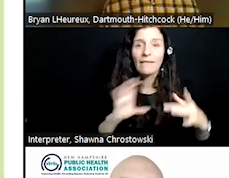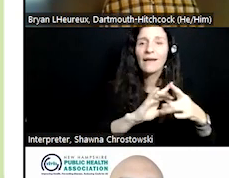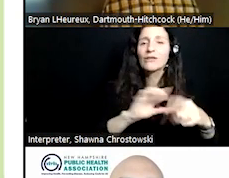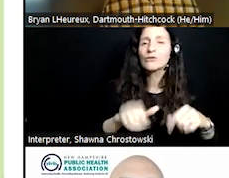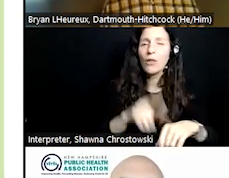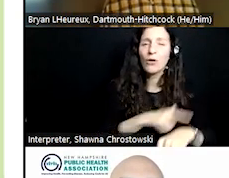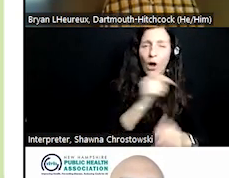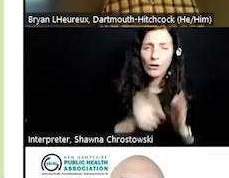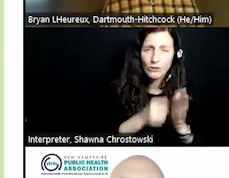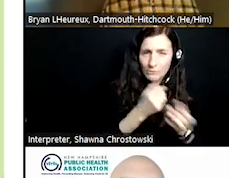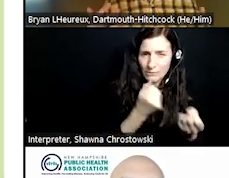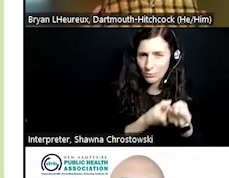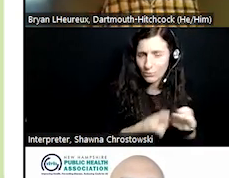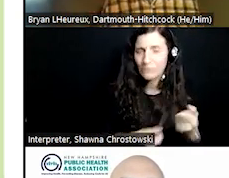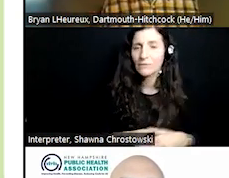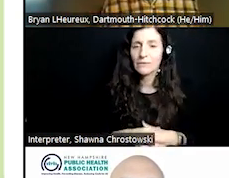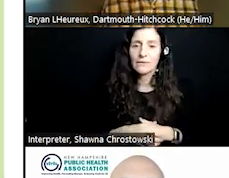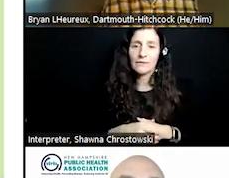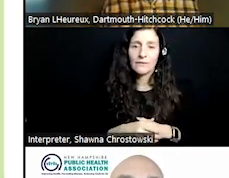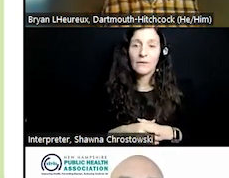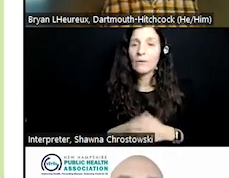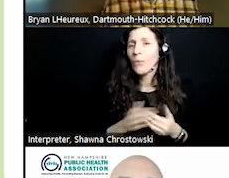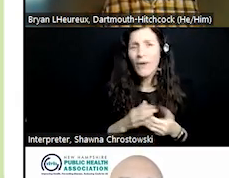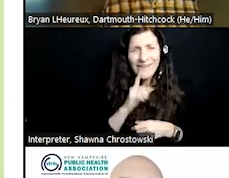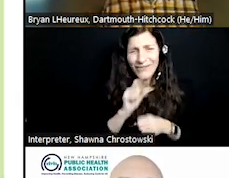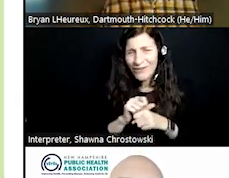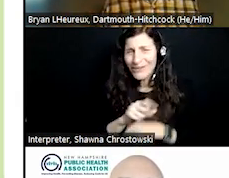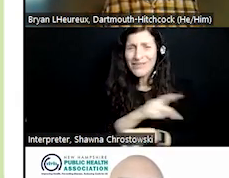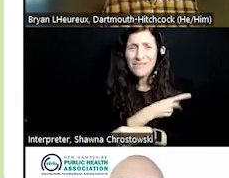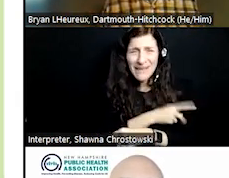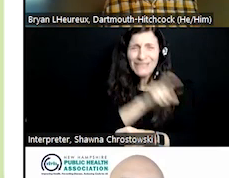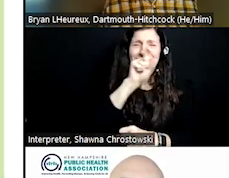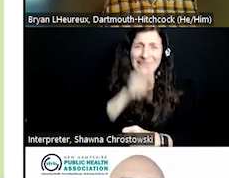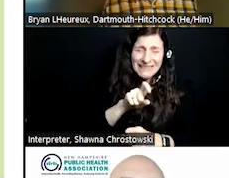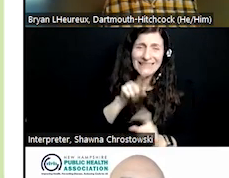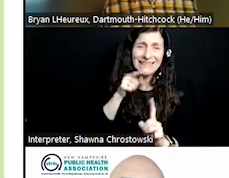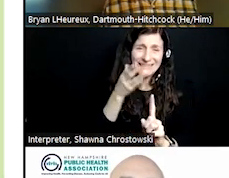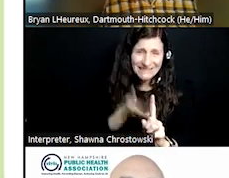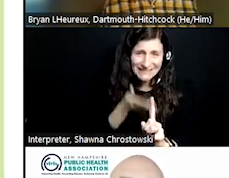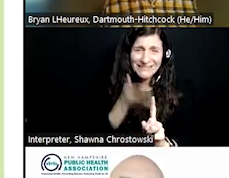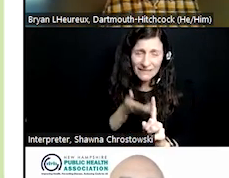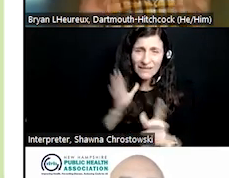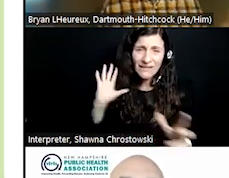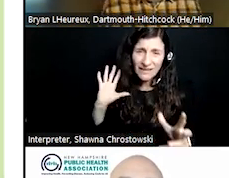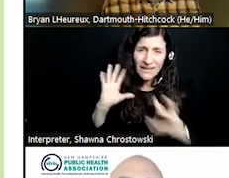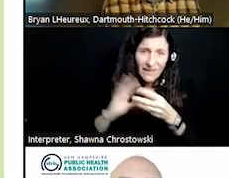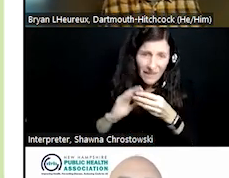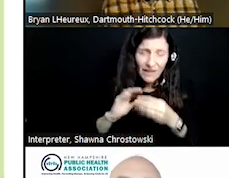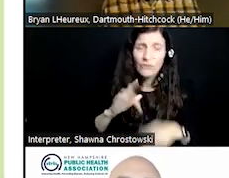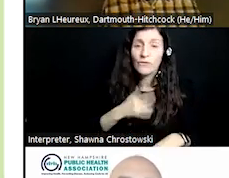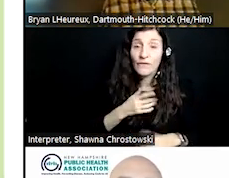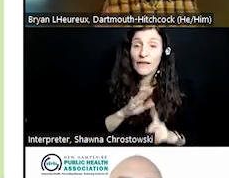and whatever really the patient needs to feel like their loneliness